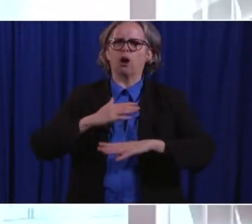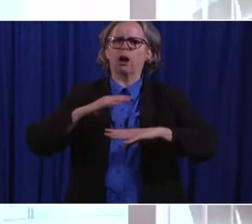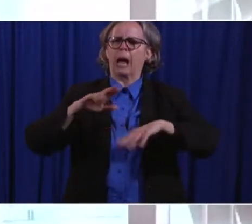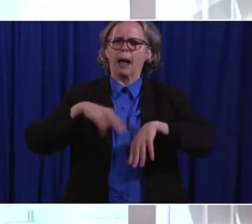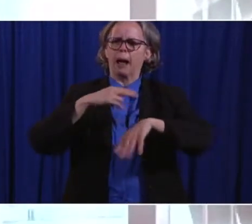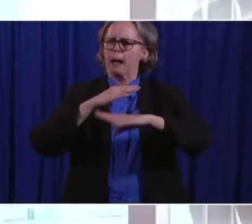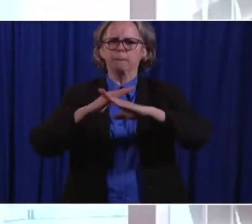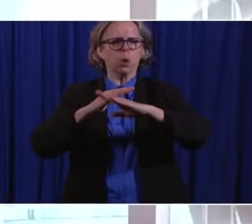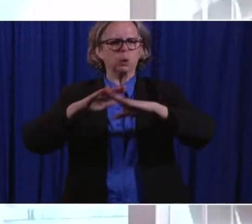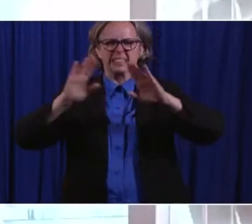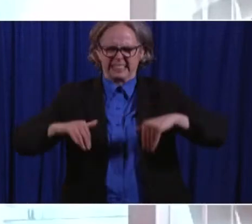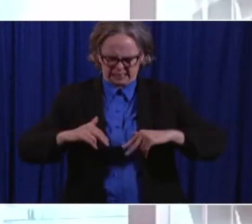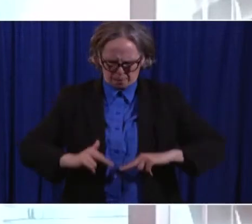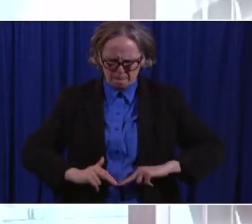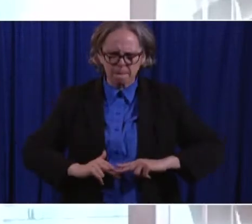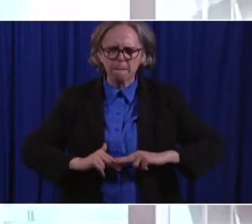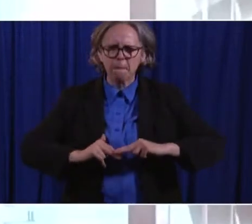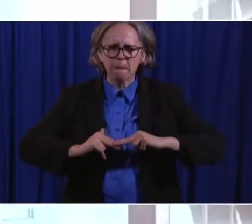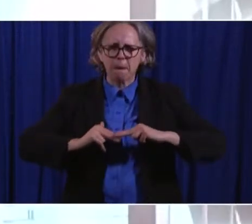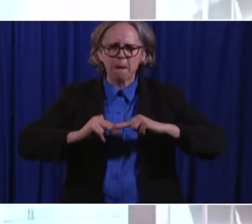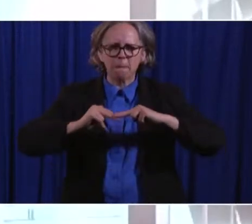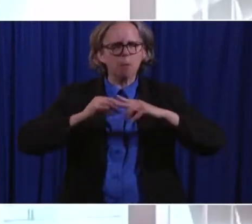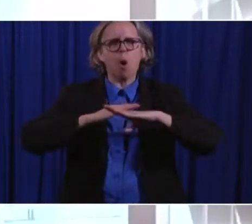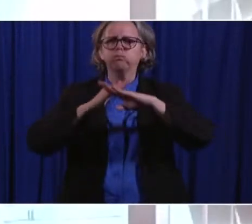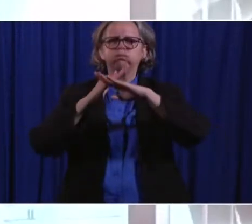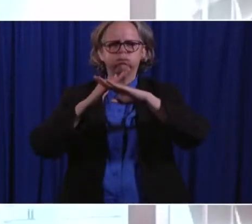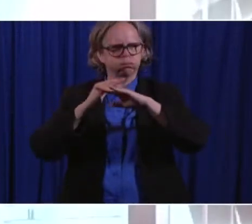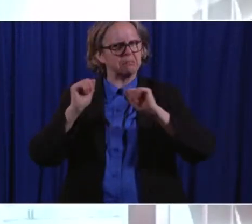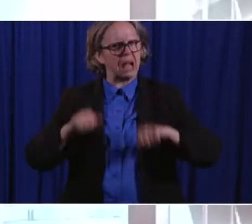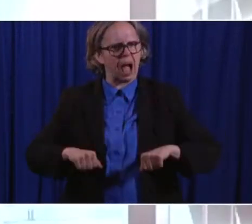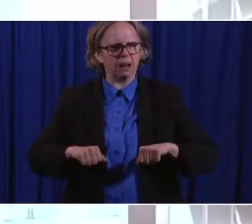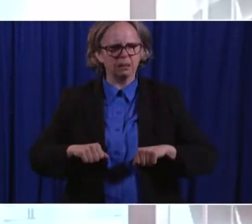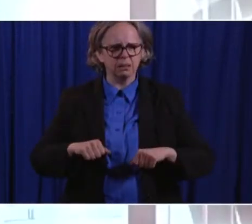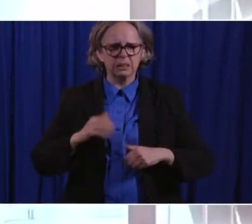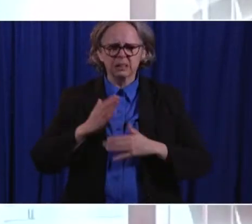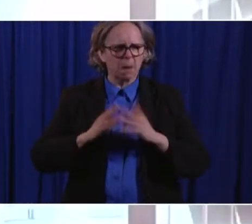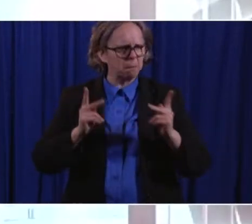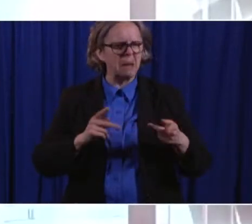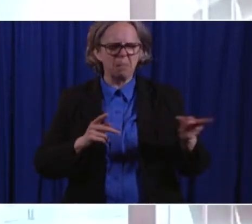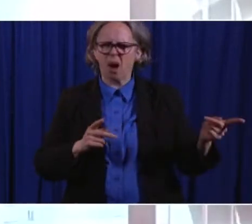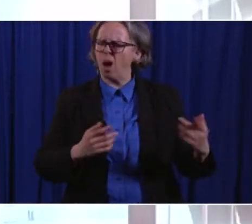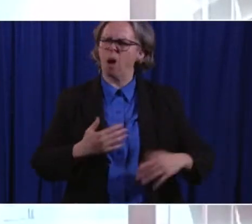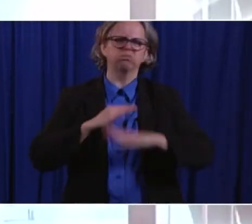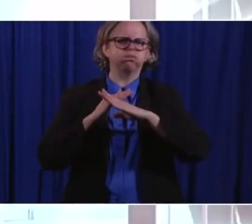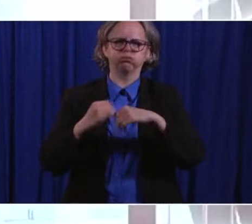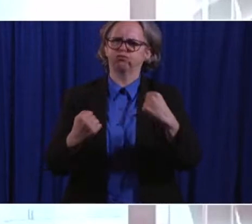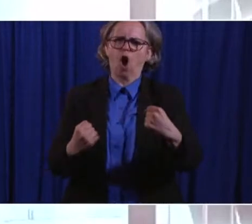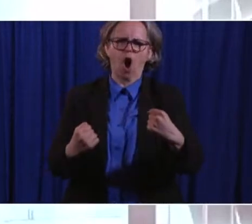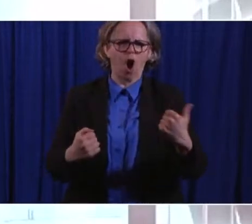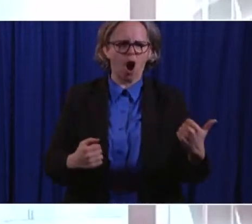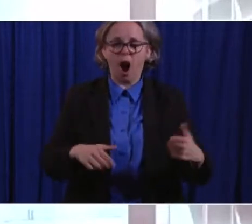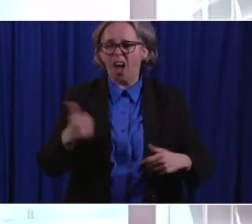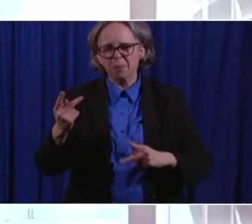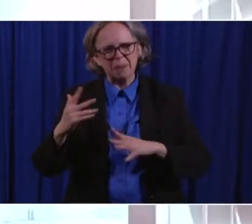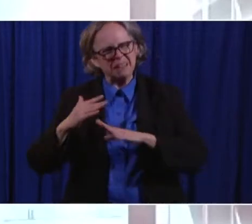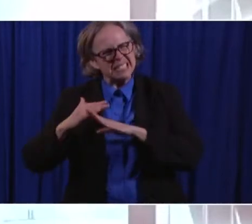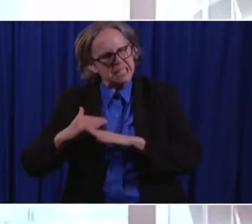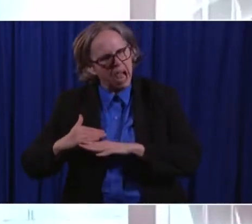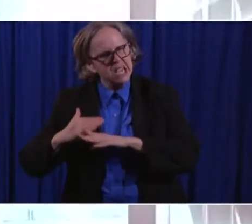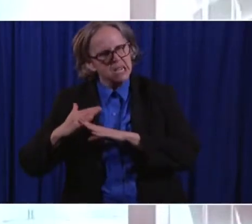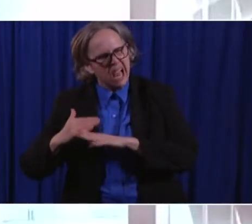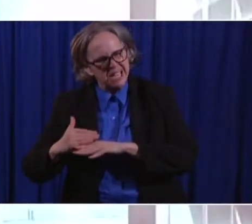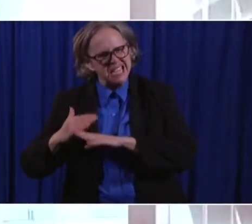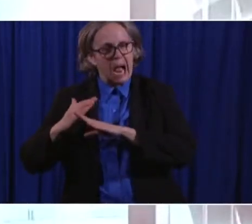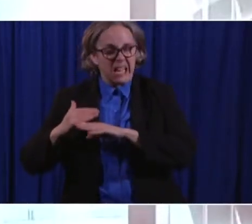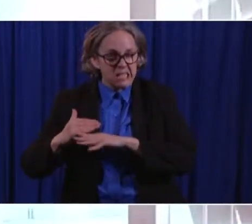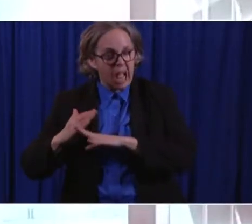and many other people not so robust. And in fact, it can wane over time. And we have cases